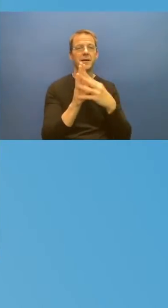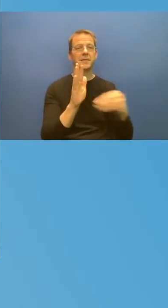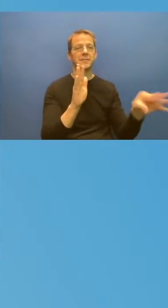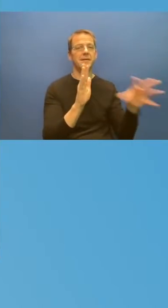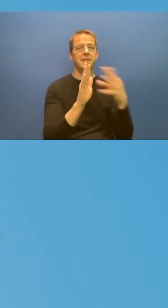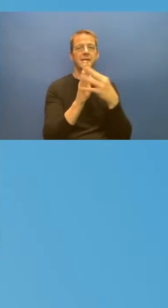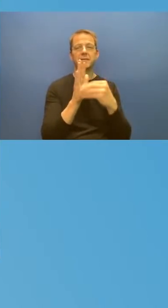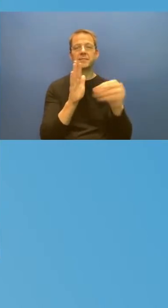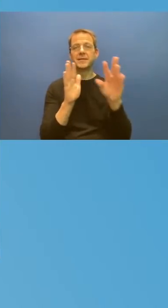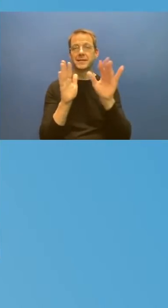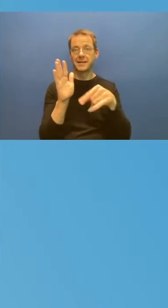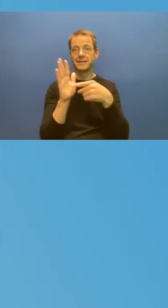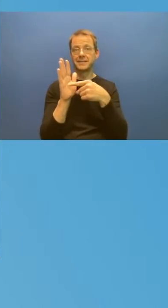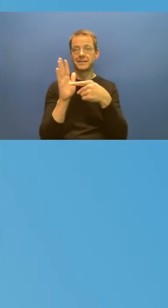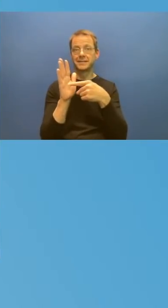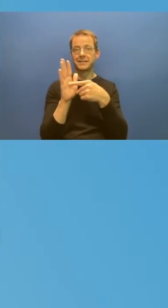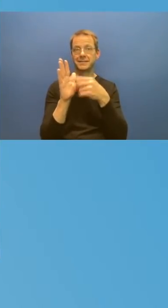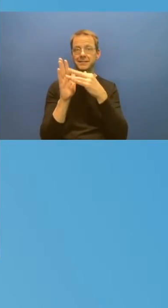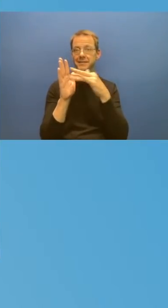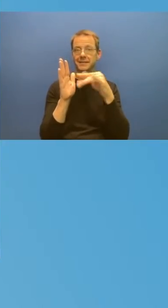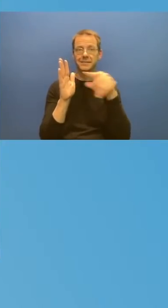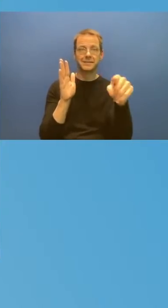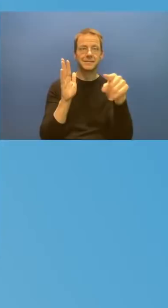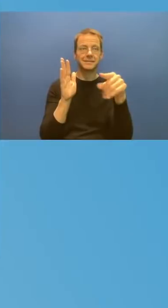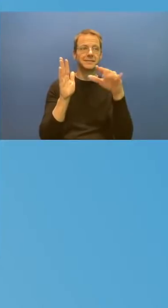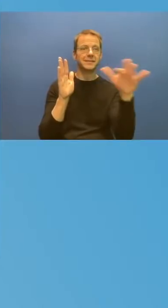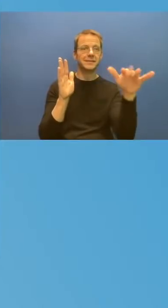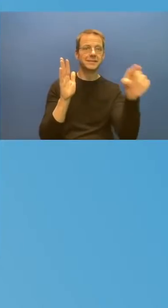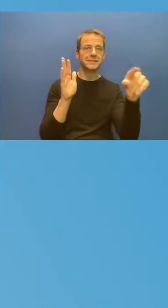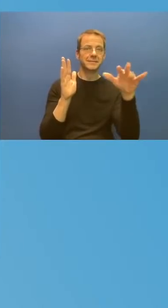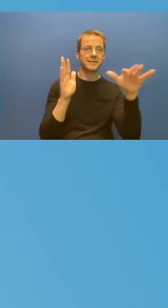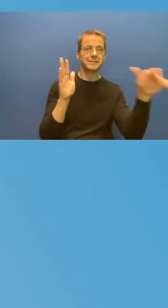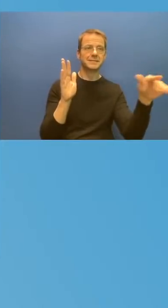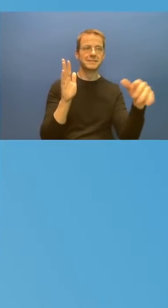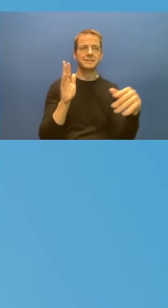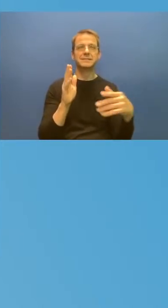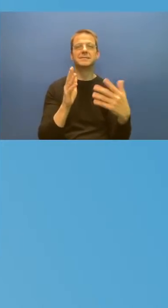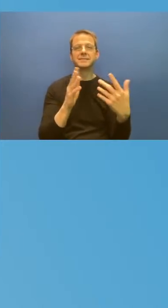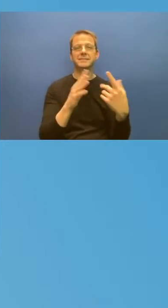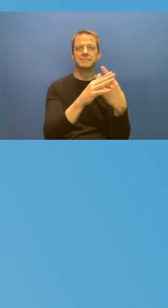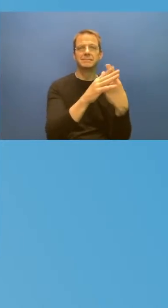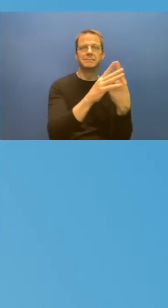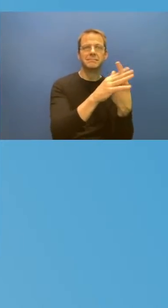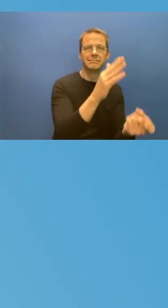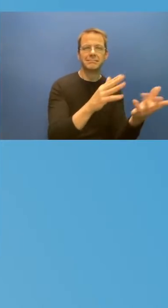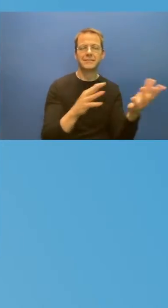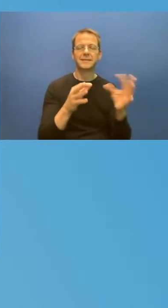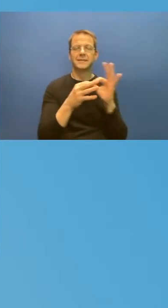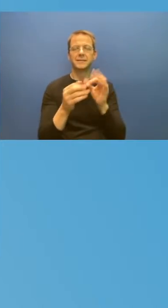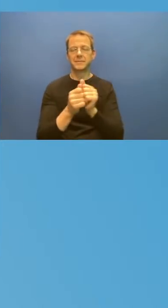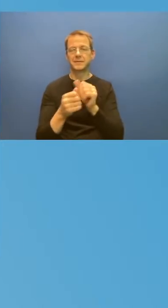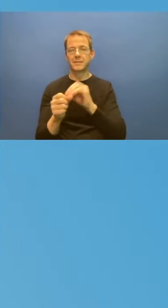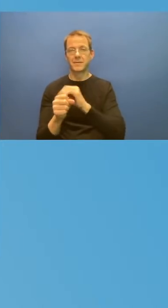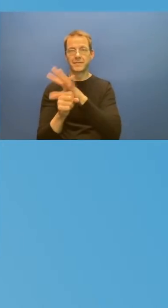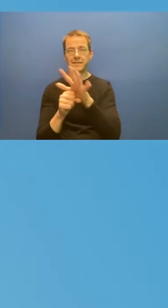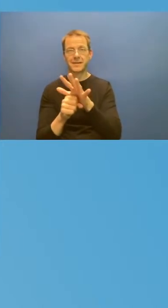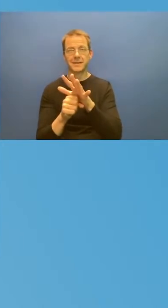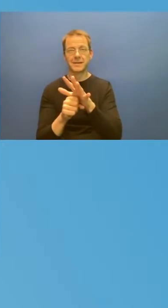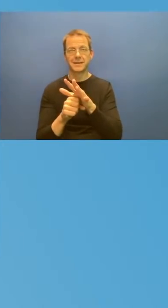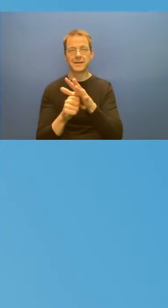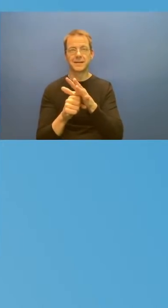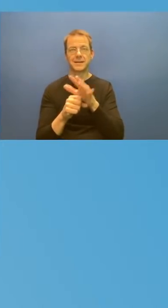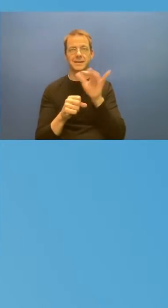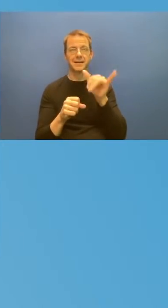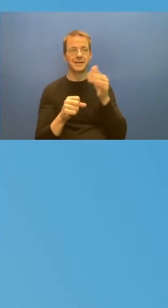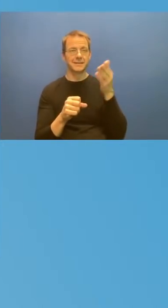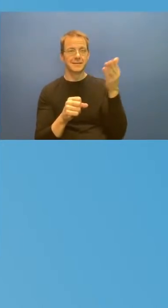In coronaviruses, it's there, but it's not, overly perfect or overly good even. So as those mutations start to generate, now